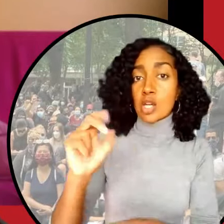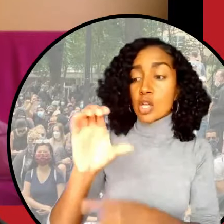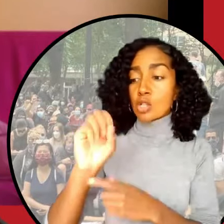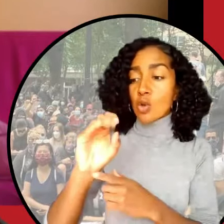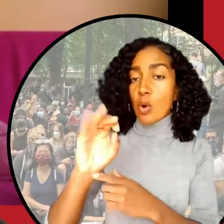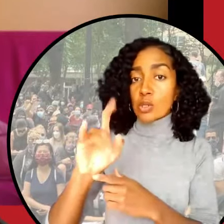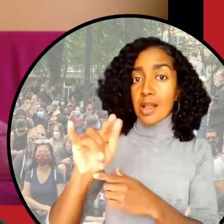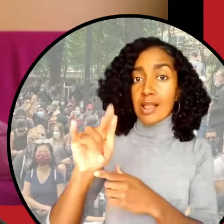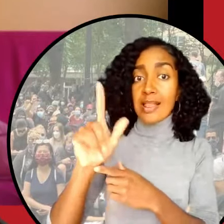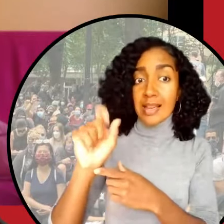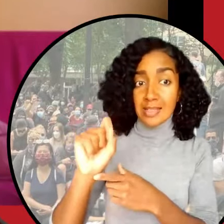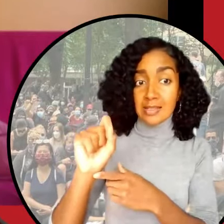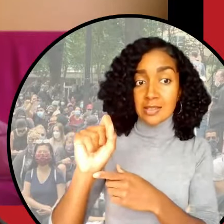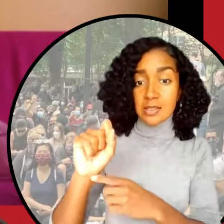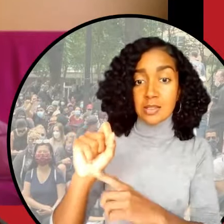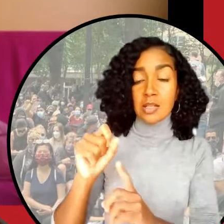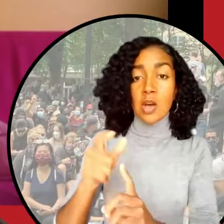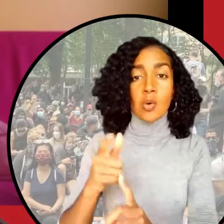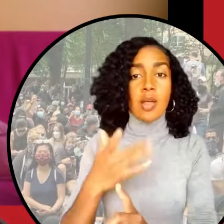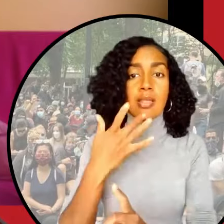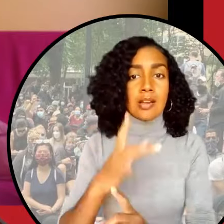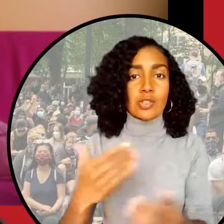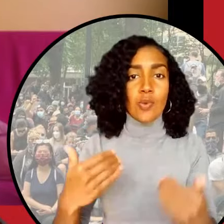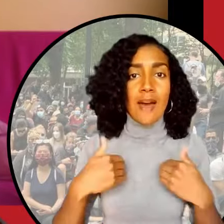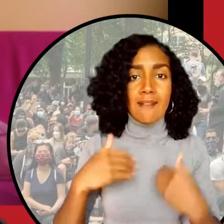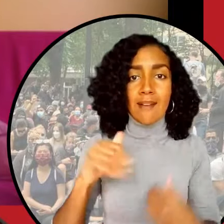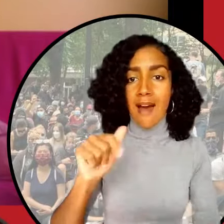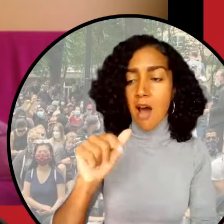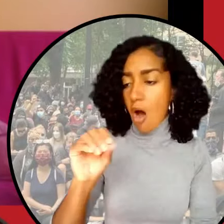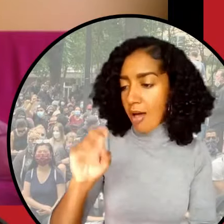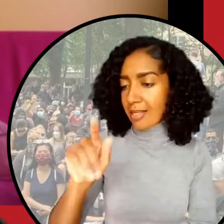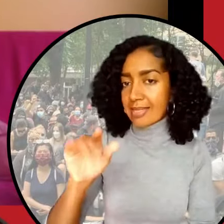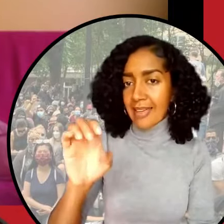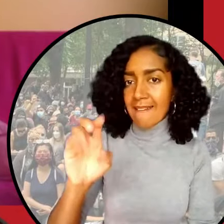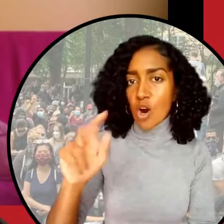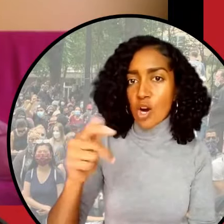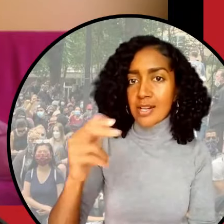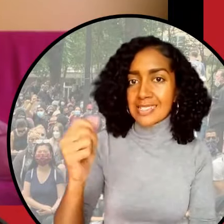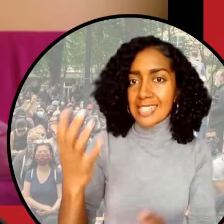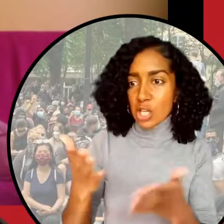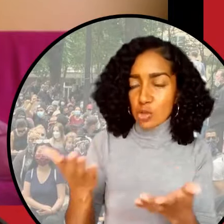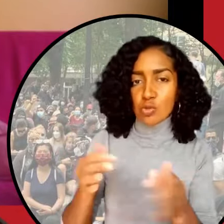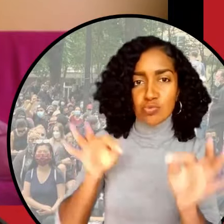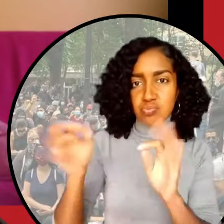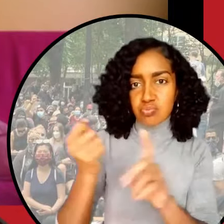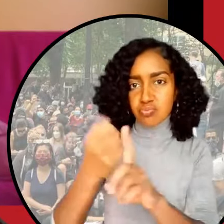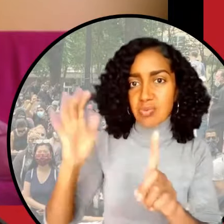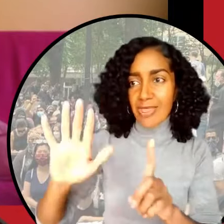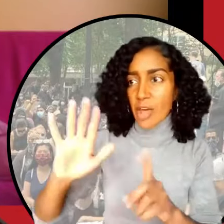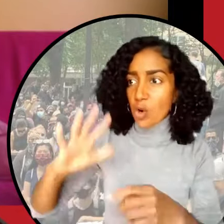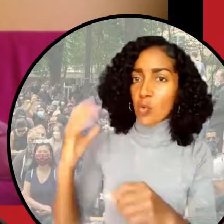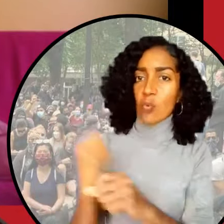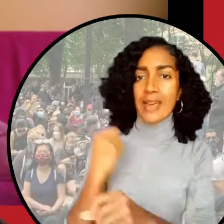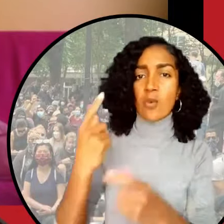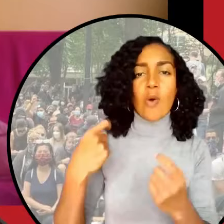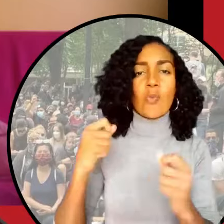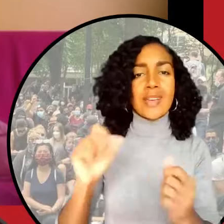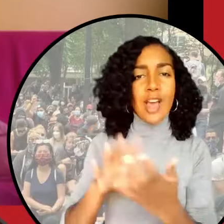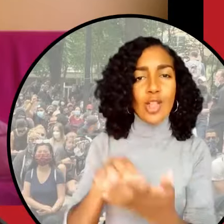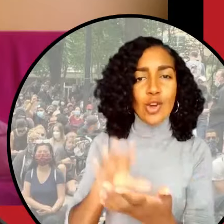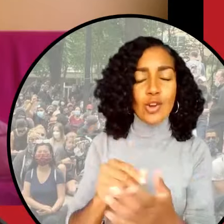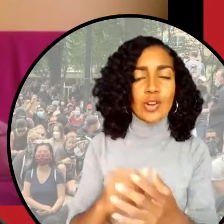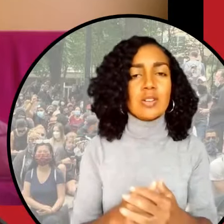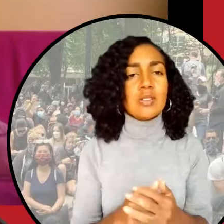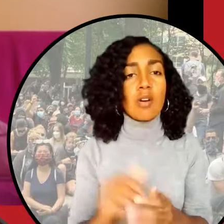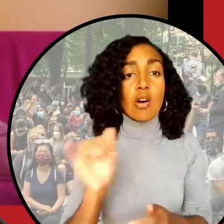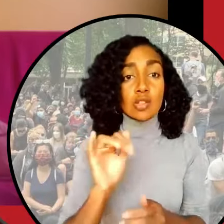have Bolivian journalist Ali Vargas to share what was behind that win and what we can learn. Also recognizing in progressive